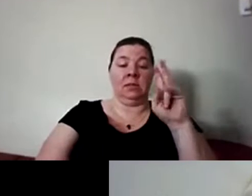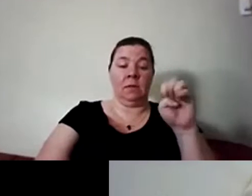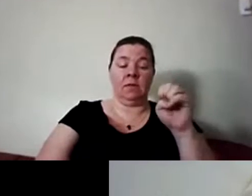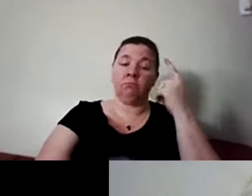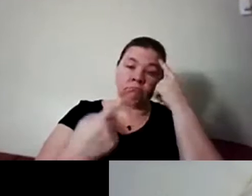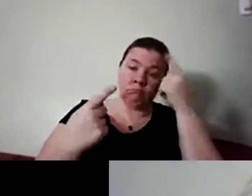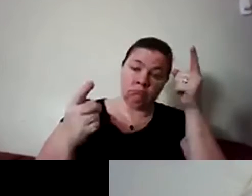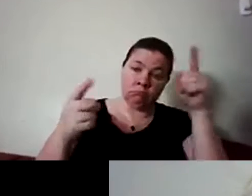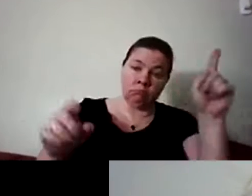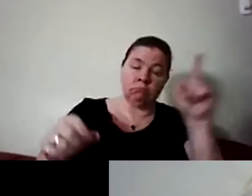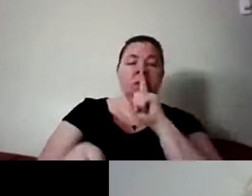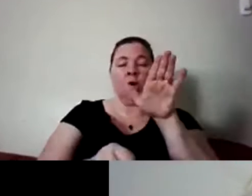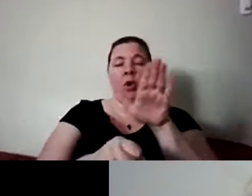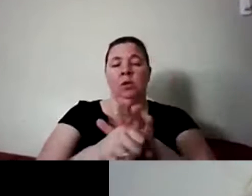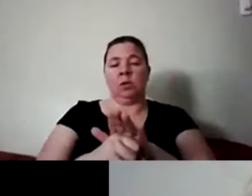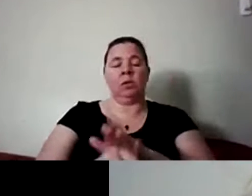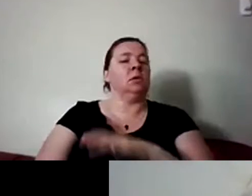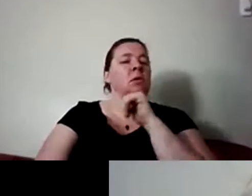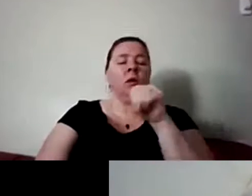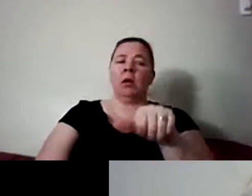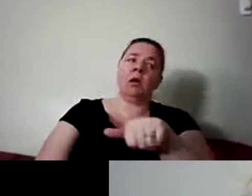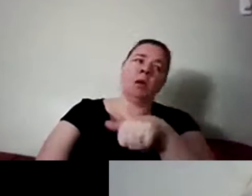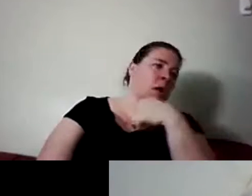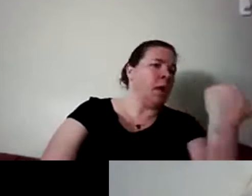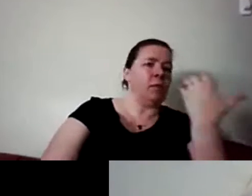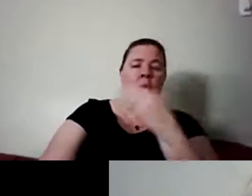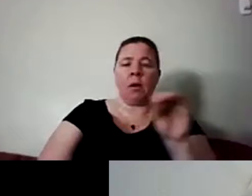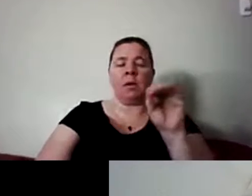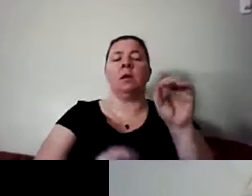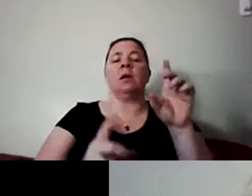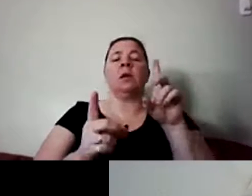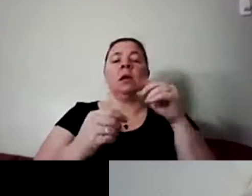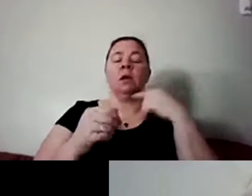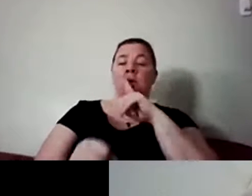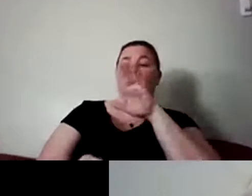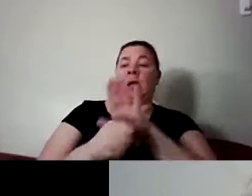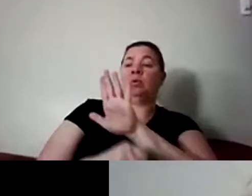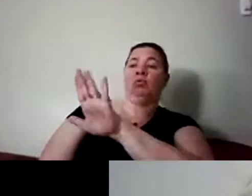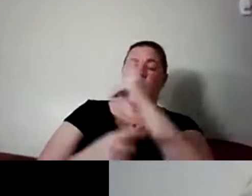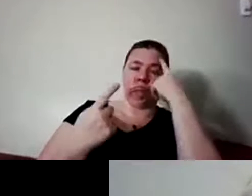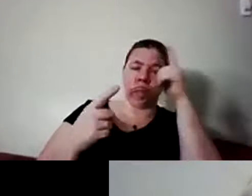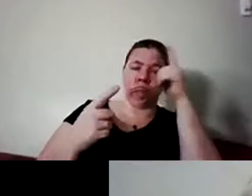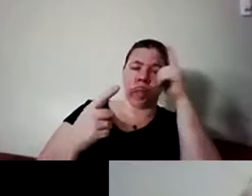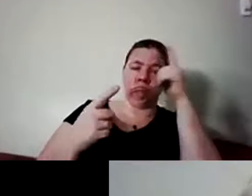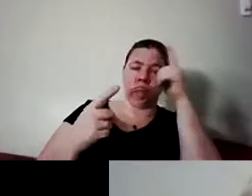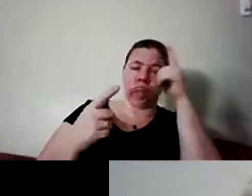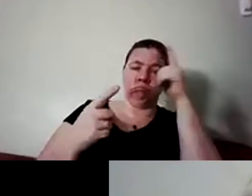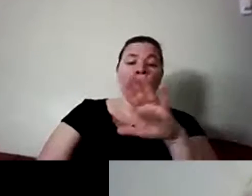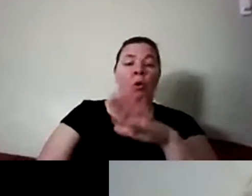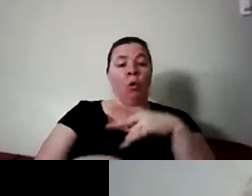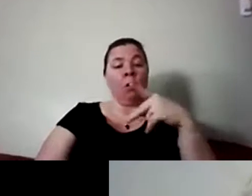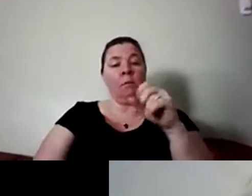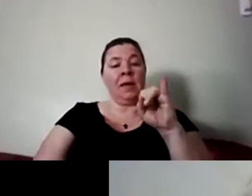is guaranteed. There is no other company that has ever guaranteed your success, but Onpassive has put their stamp